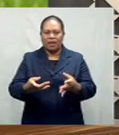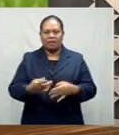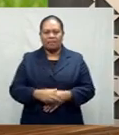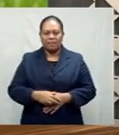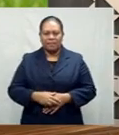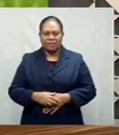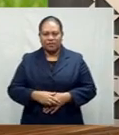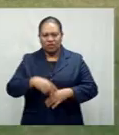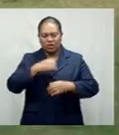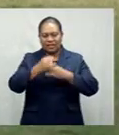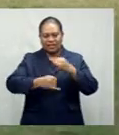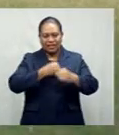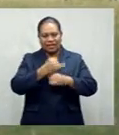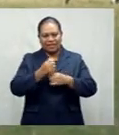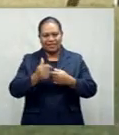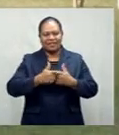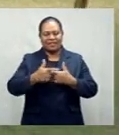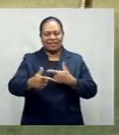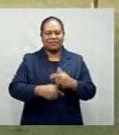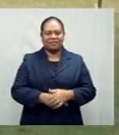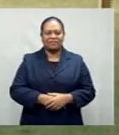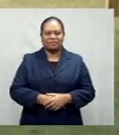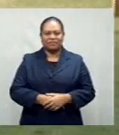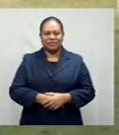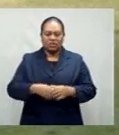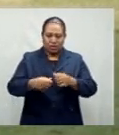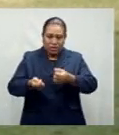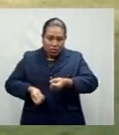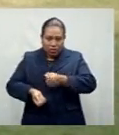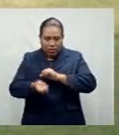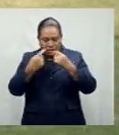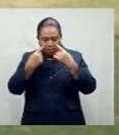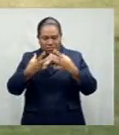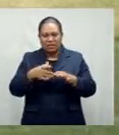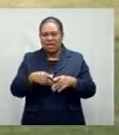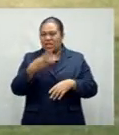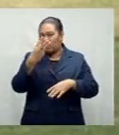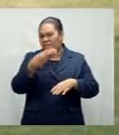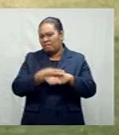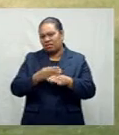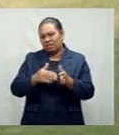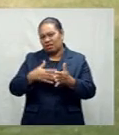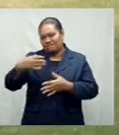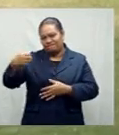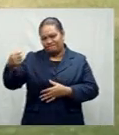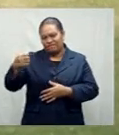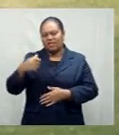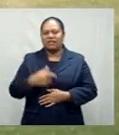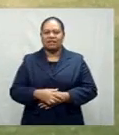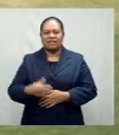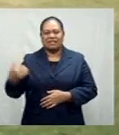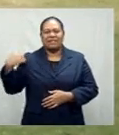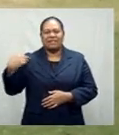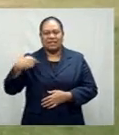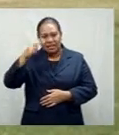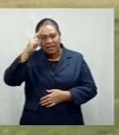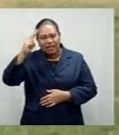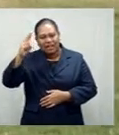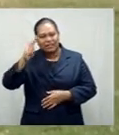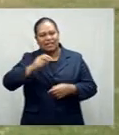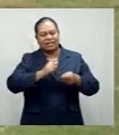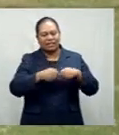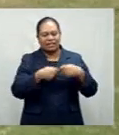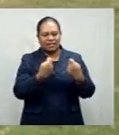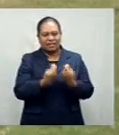for international tournaments. All Cricket Fiji sanctioned tournaments came to a halt 3 months ago and affecting the national team's preparations